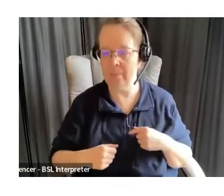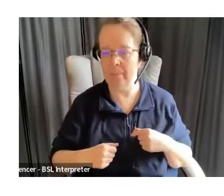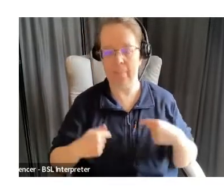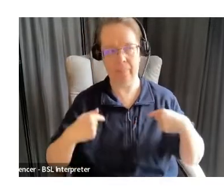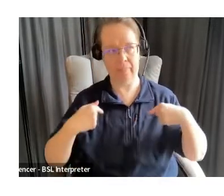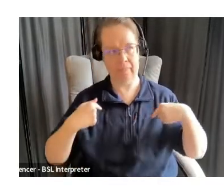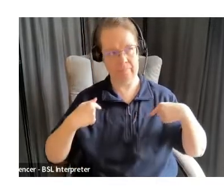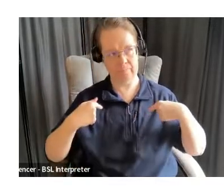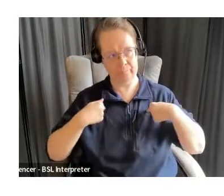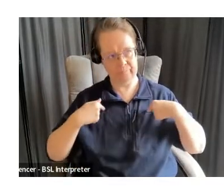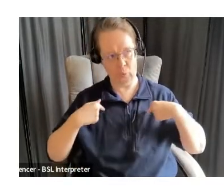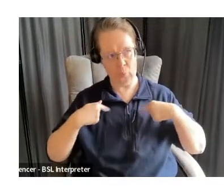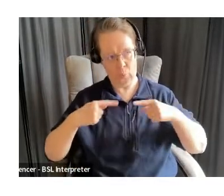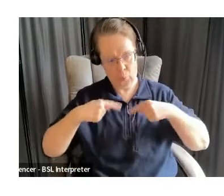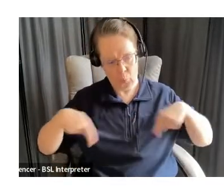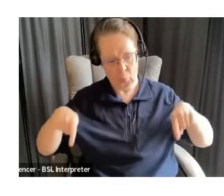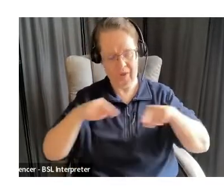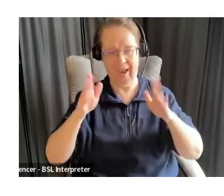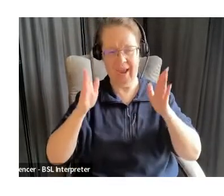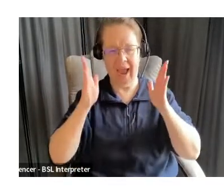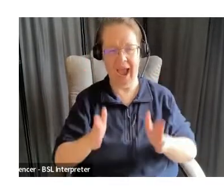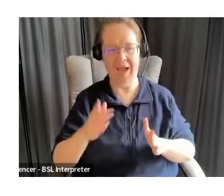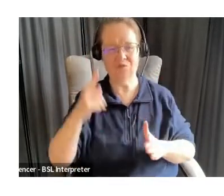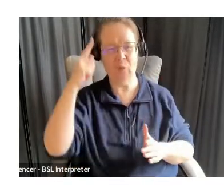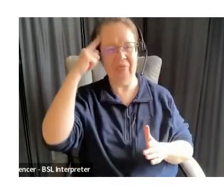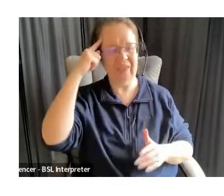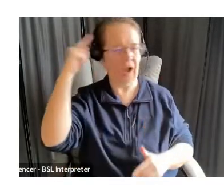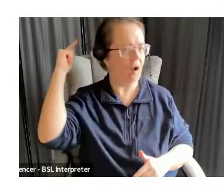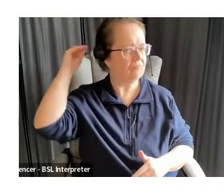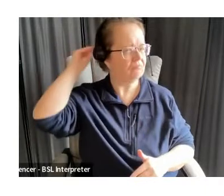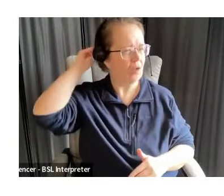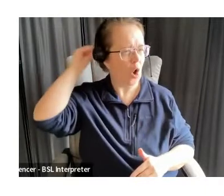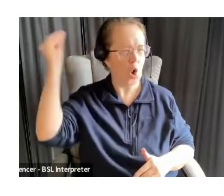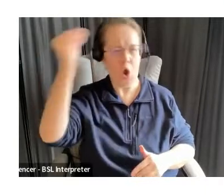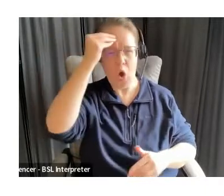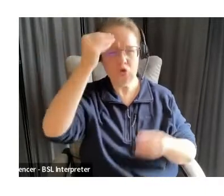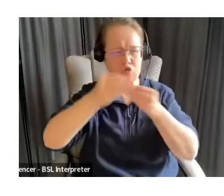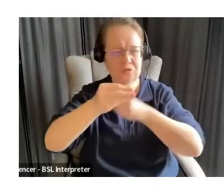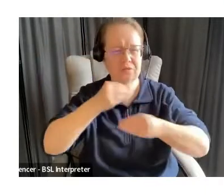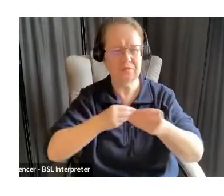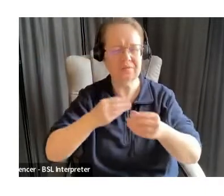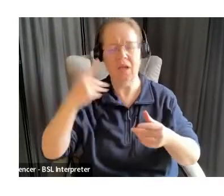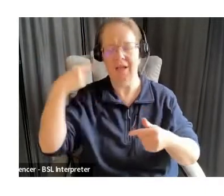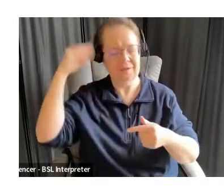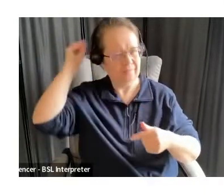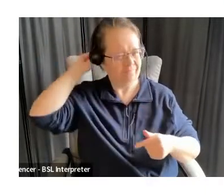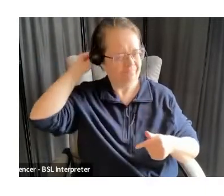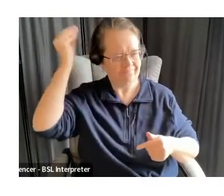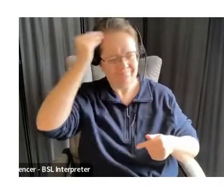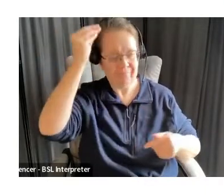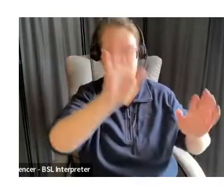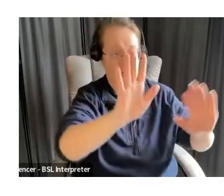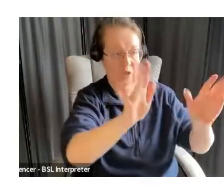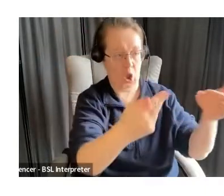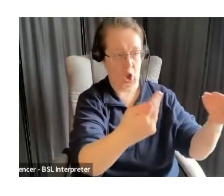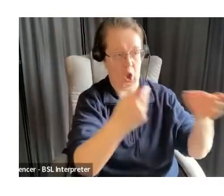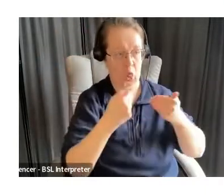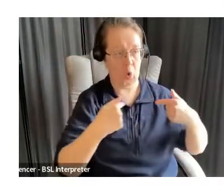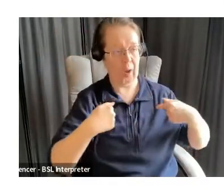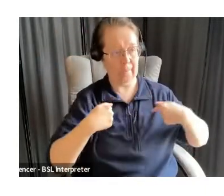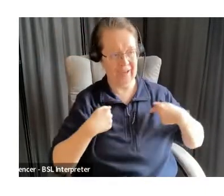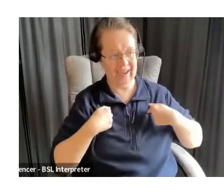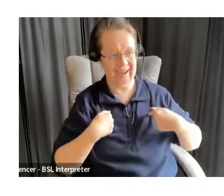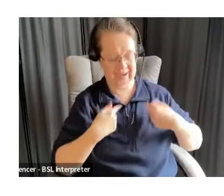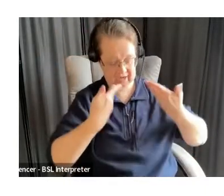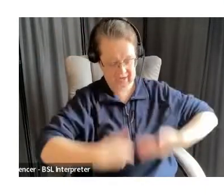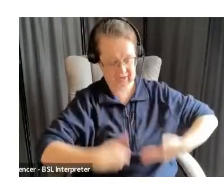to overcome that unconscious bias and really focus our attention on our fabulous talents,